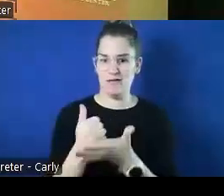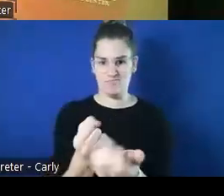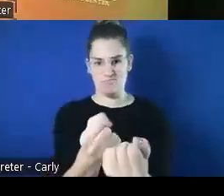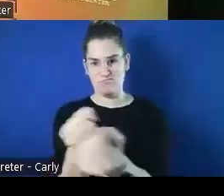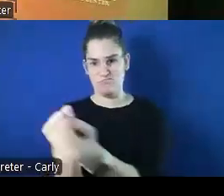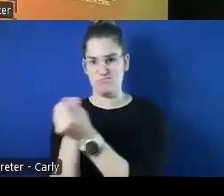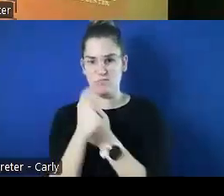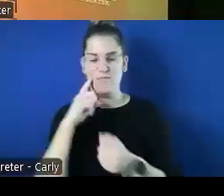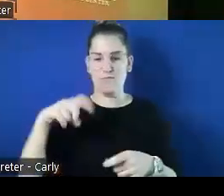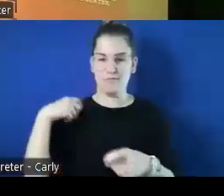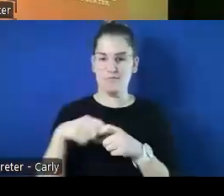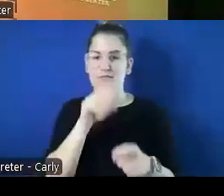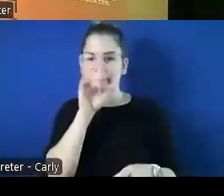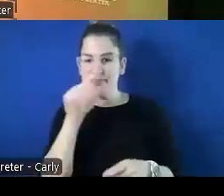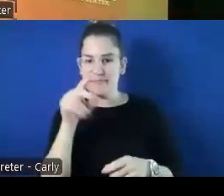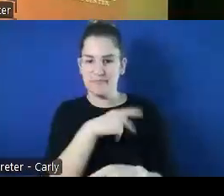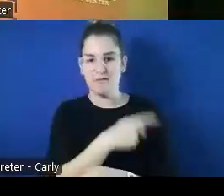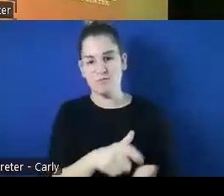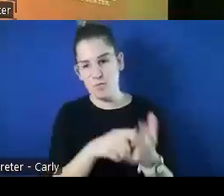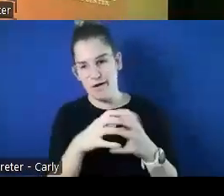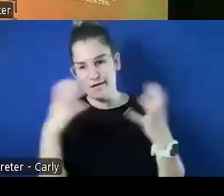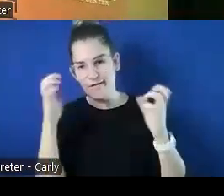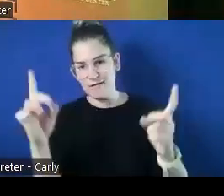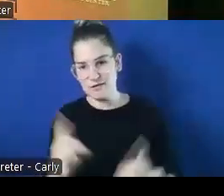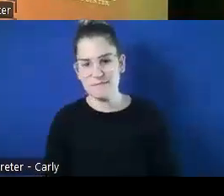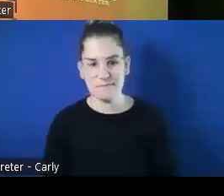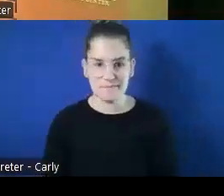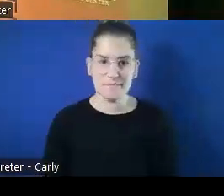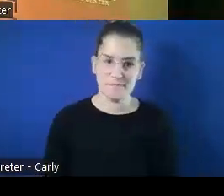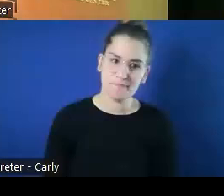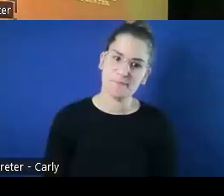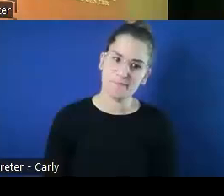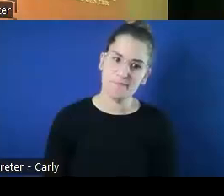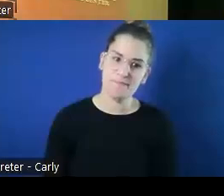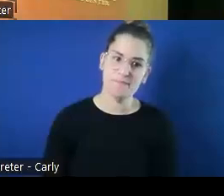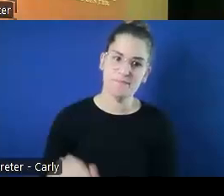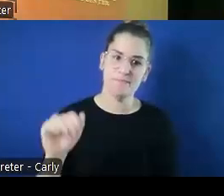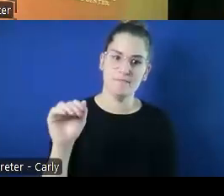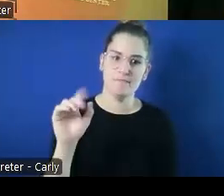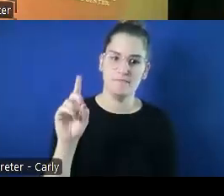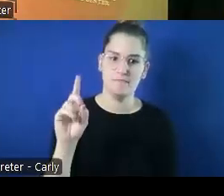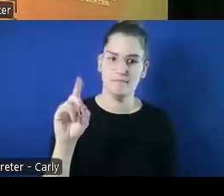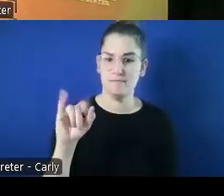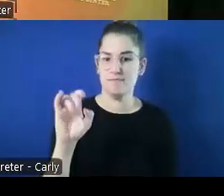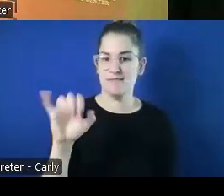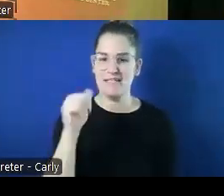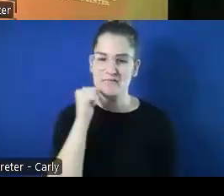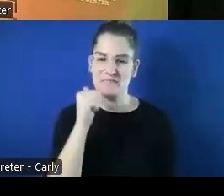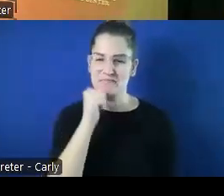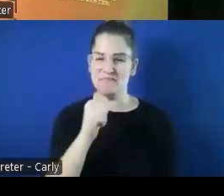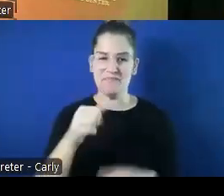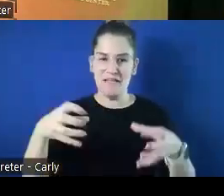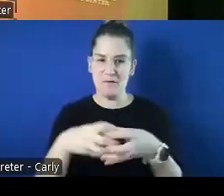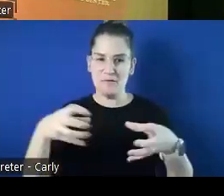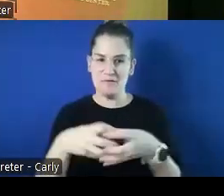for Spanish-speaking patients who need a lot of education. Daily huddles were incorporated at the end of each business day, where Spanish